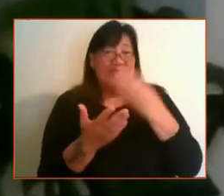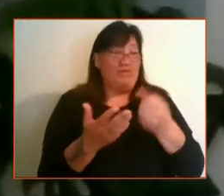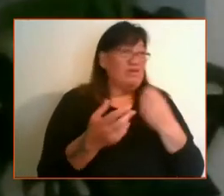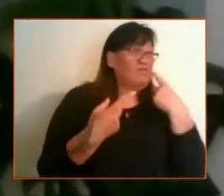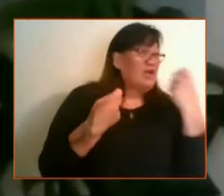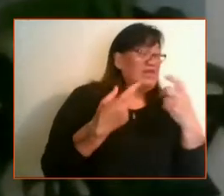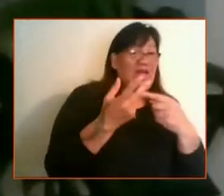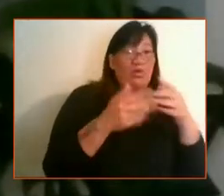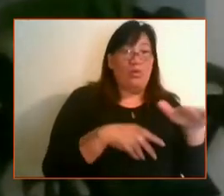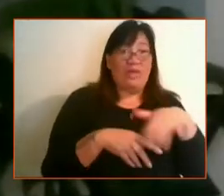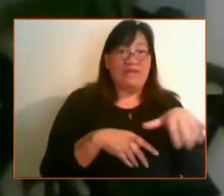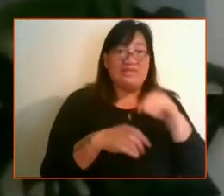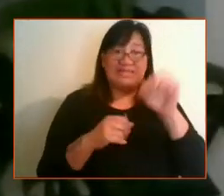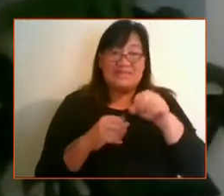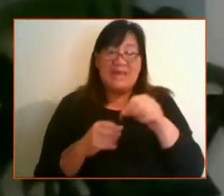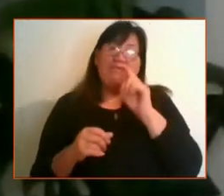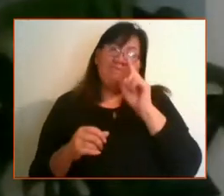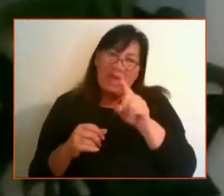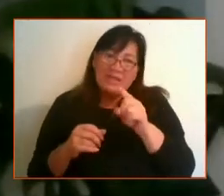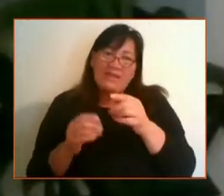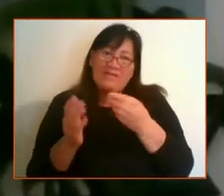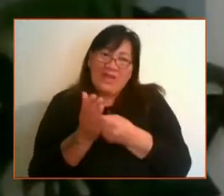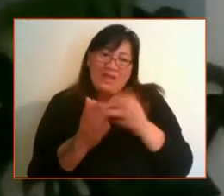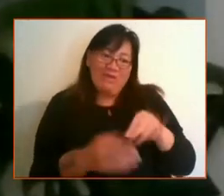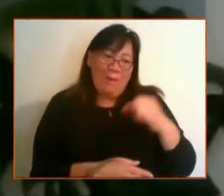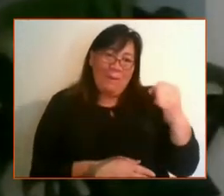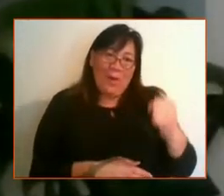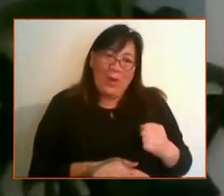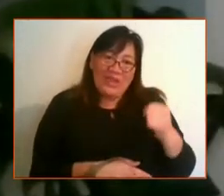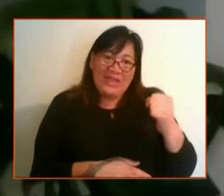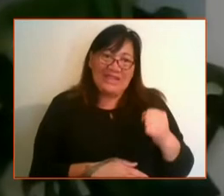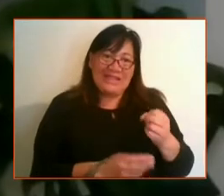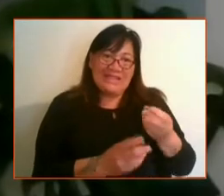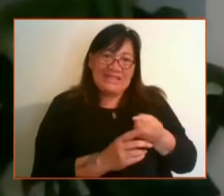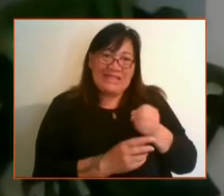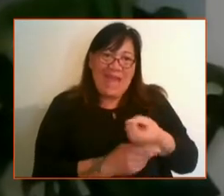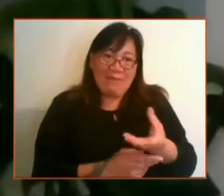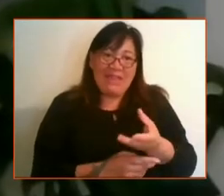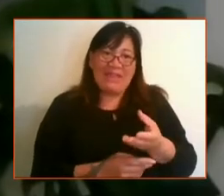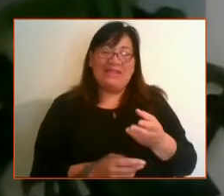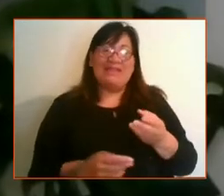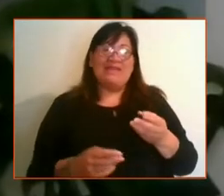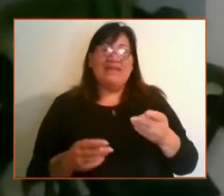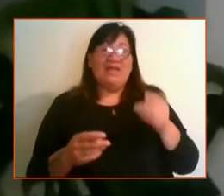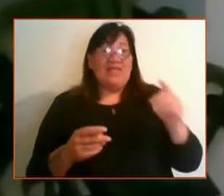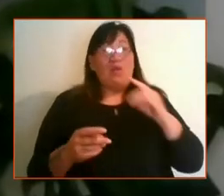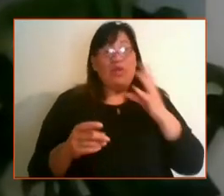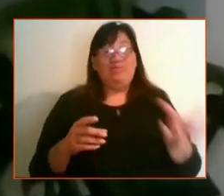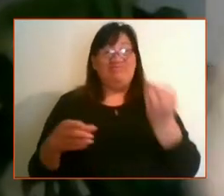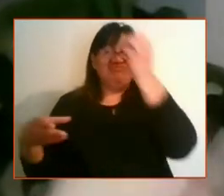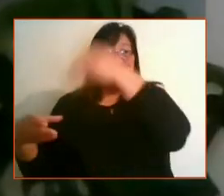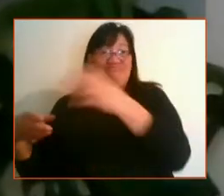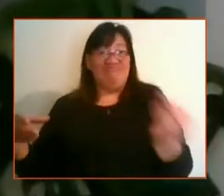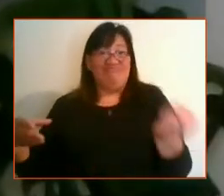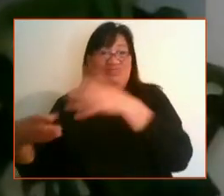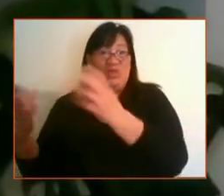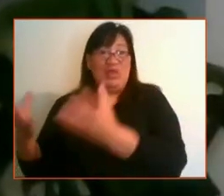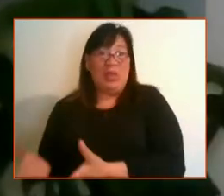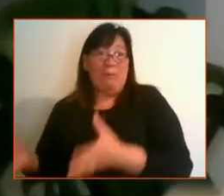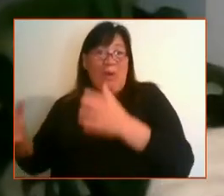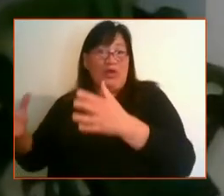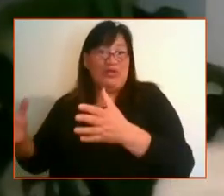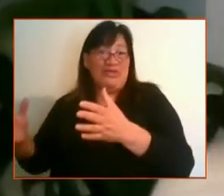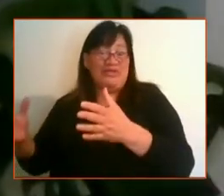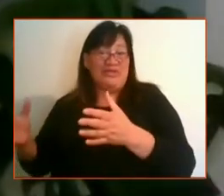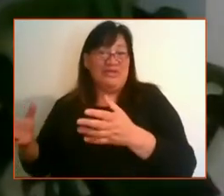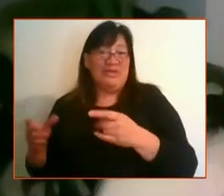at present from those pokie machines, from that gambling, would otherwise just simply go into the pot. Creating that